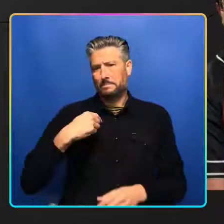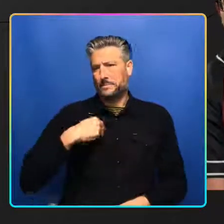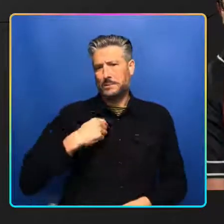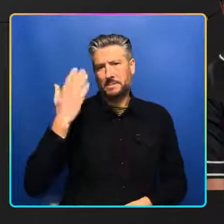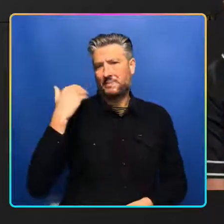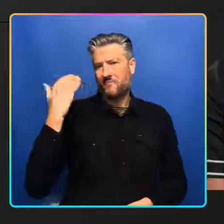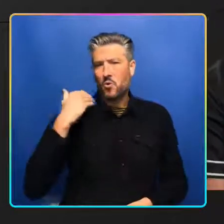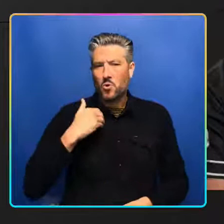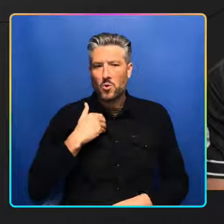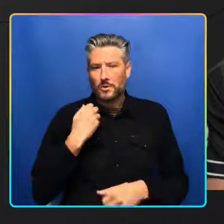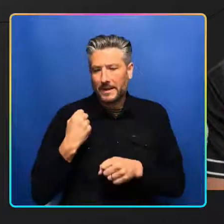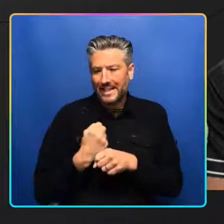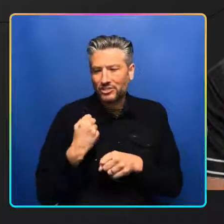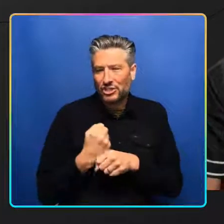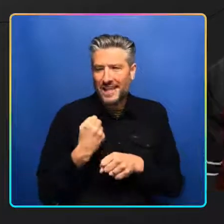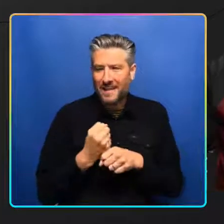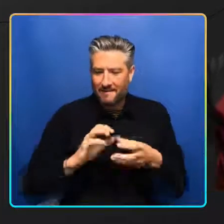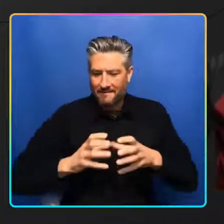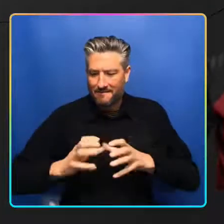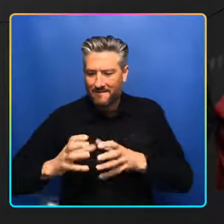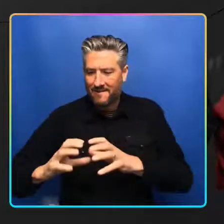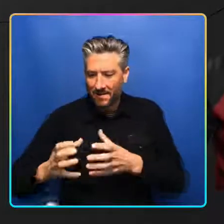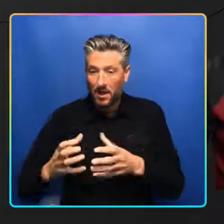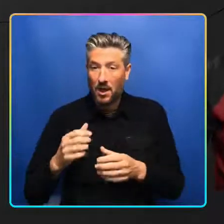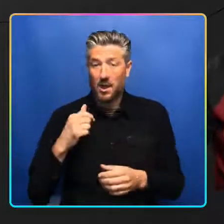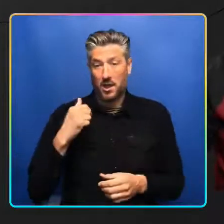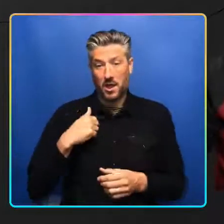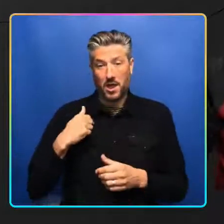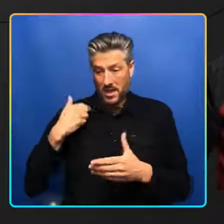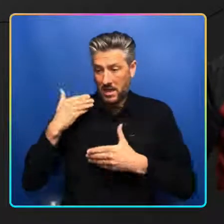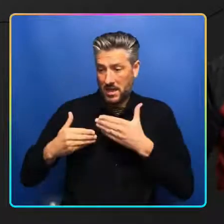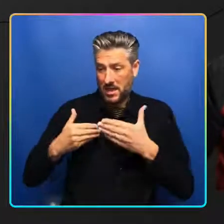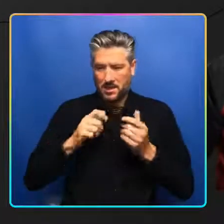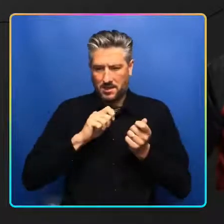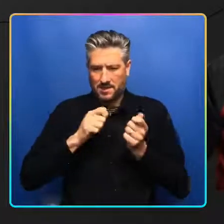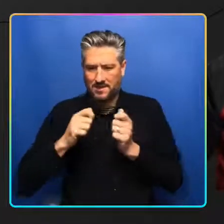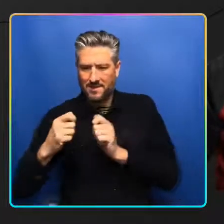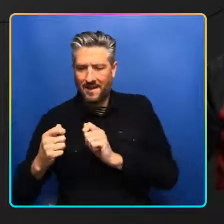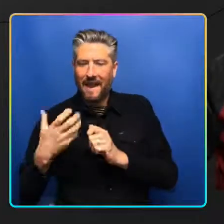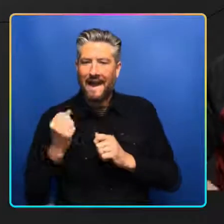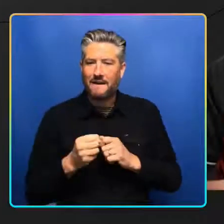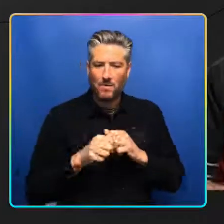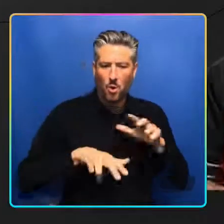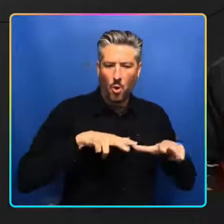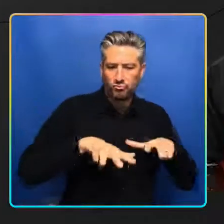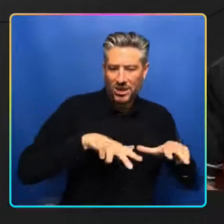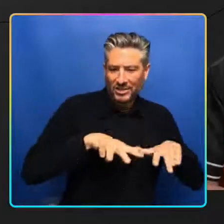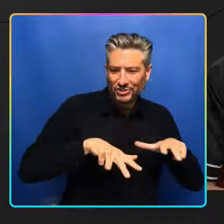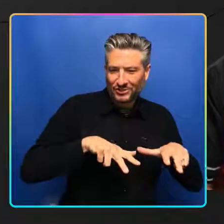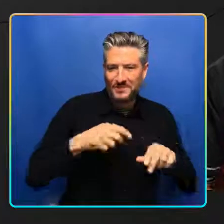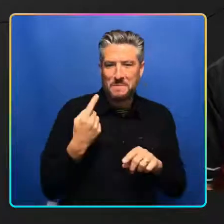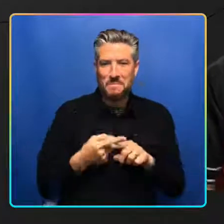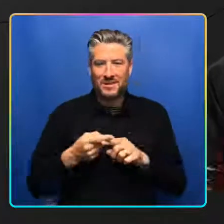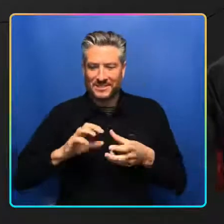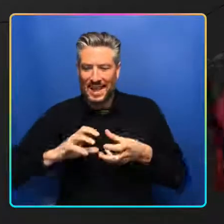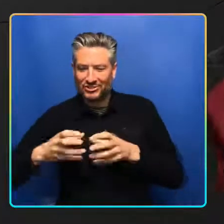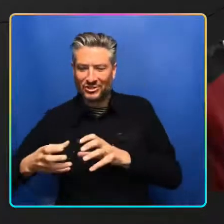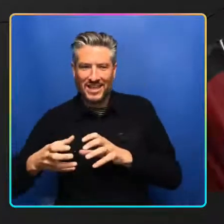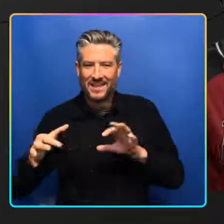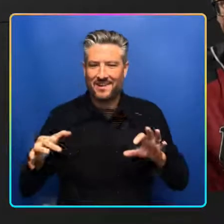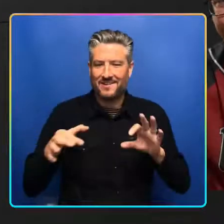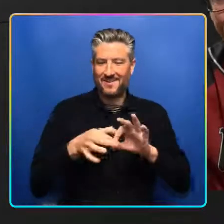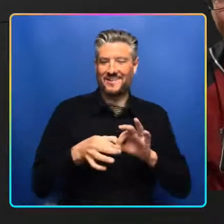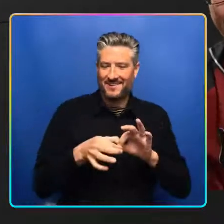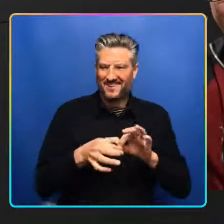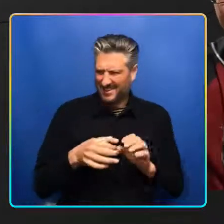whole transition of like engineering and operations that have to work together, and that we didn't like put it on a floppy disk